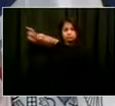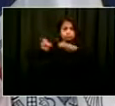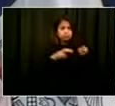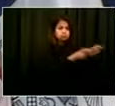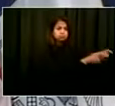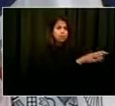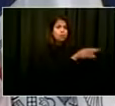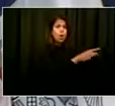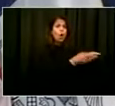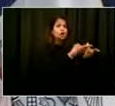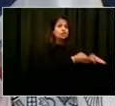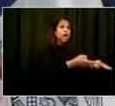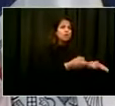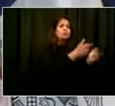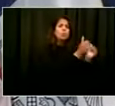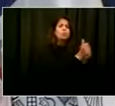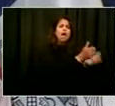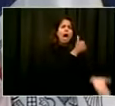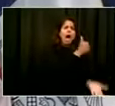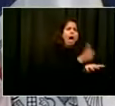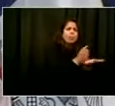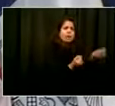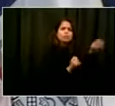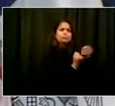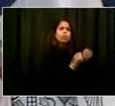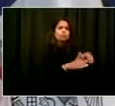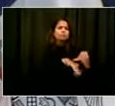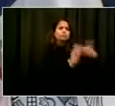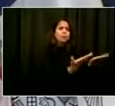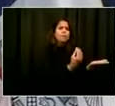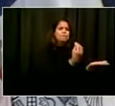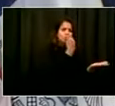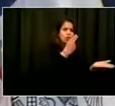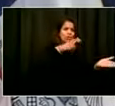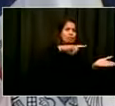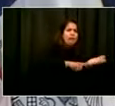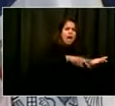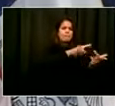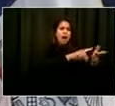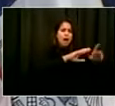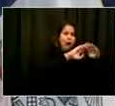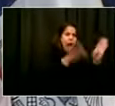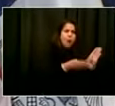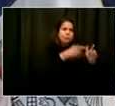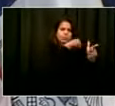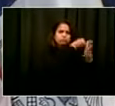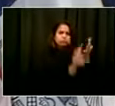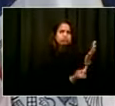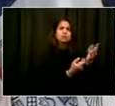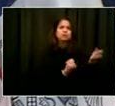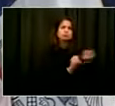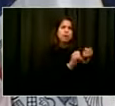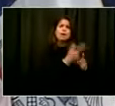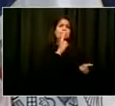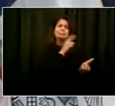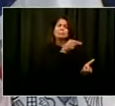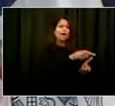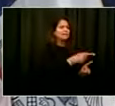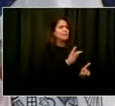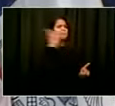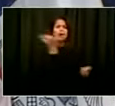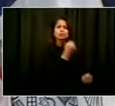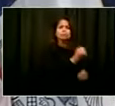option because the services are there, the healthcare is more available. And we also have to remember, you know, we have to be able